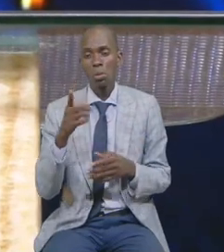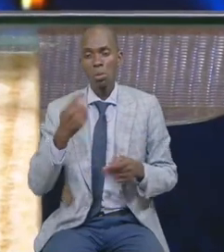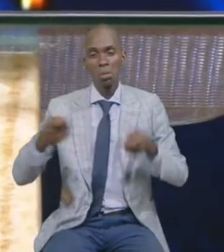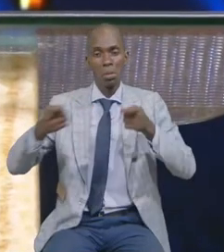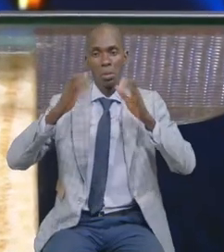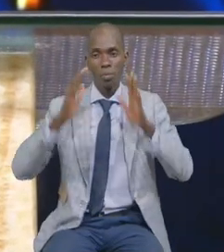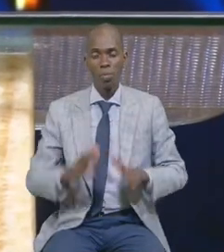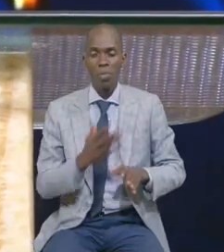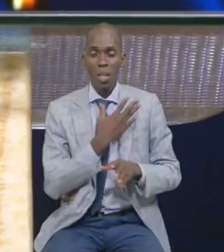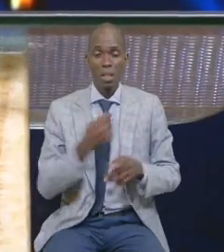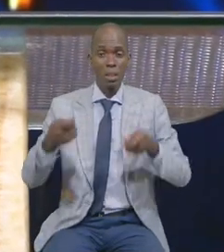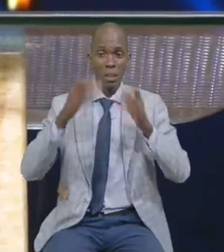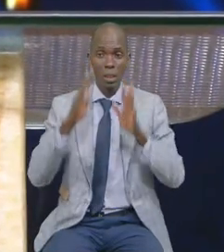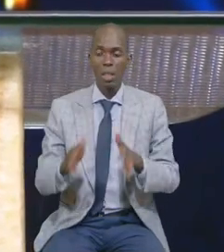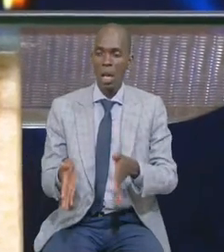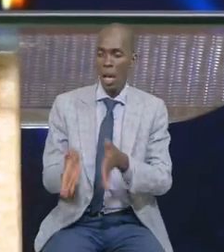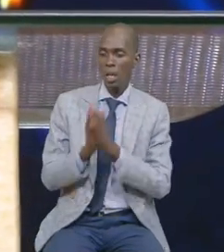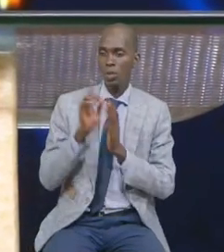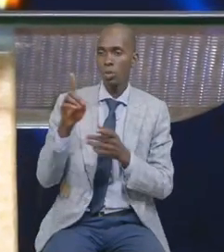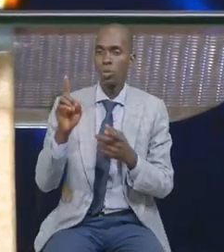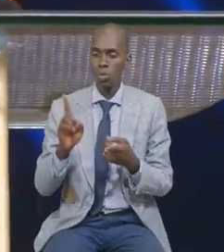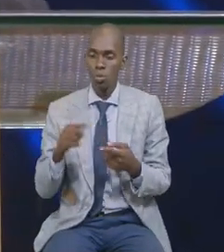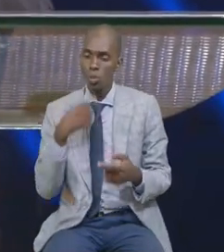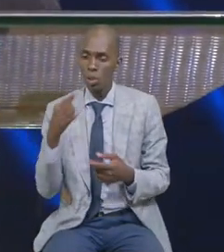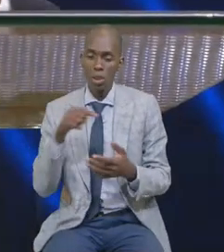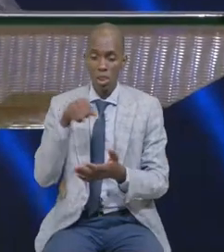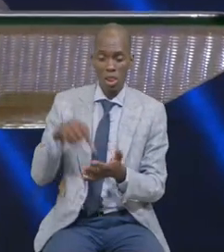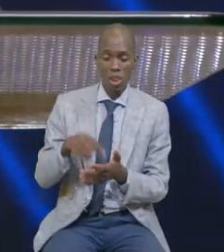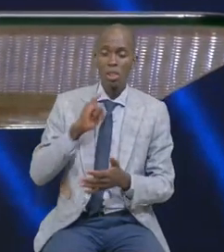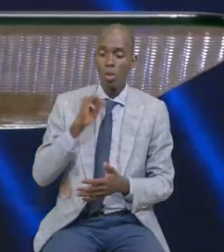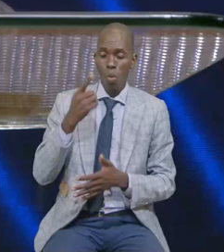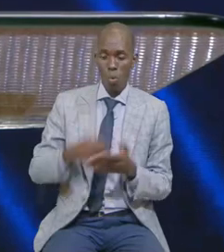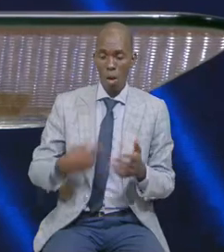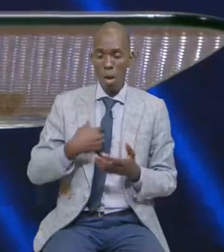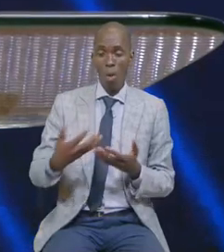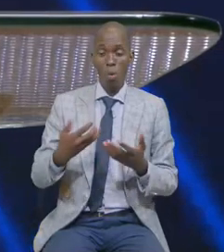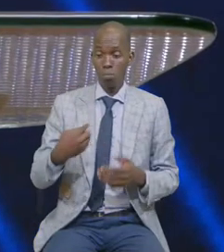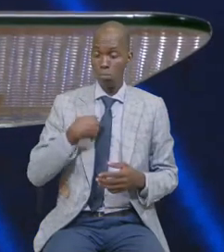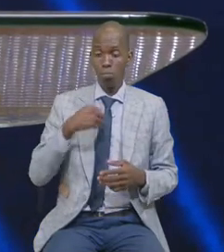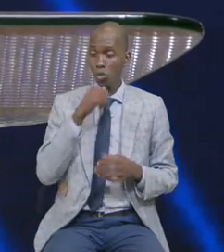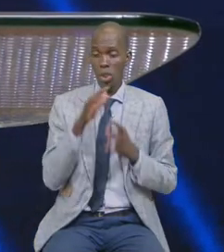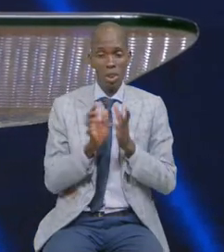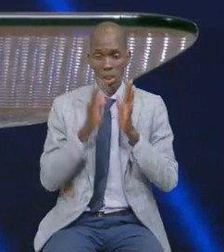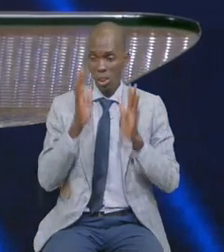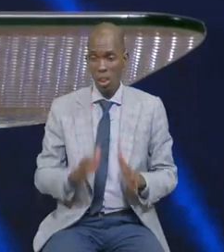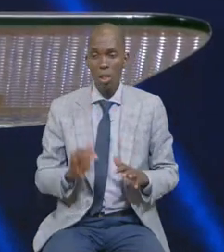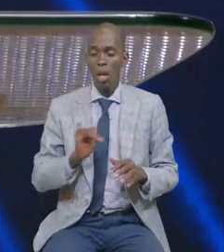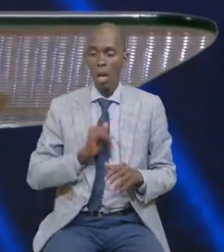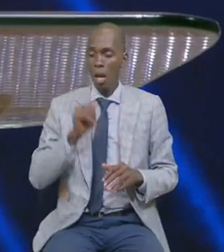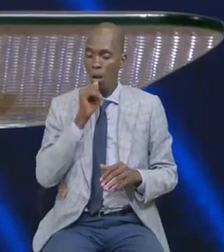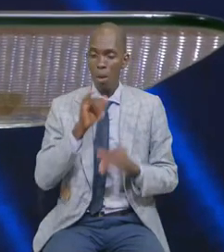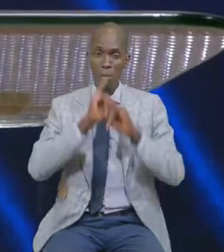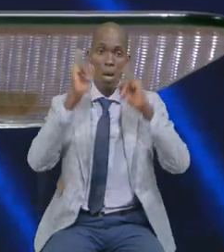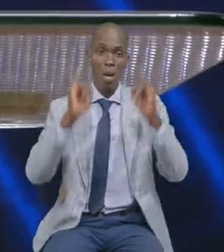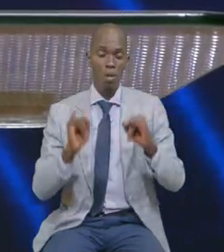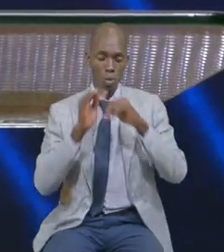and he demands, this is what I want. He says, he's not a Christian, he's an idol worshiper. And anybody